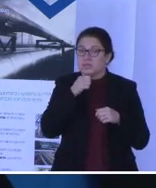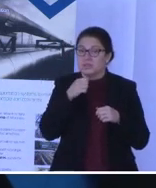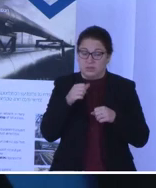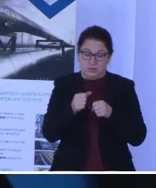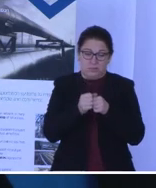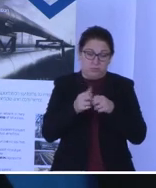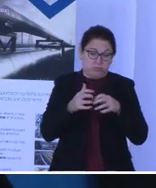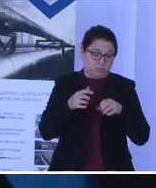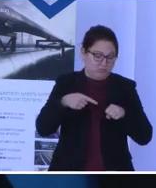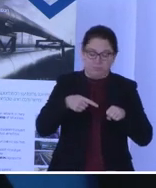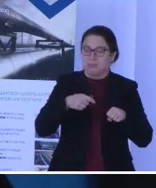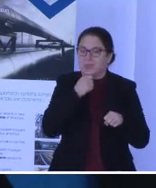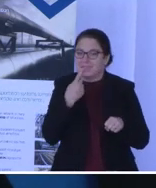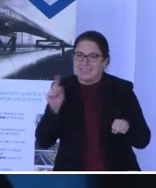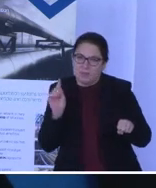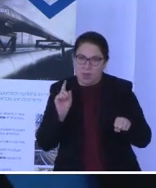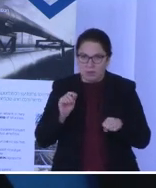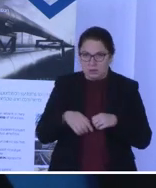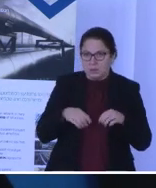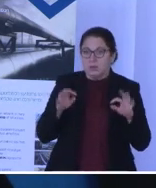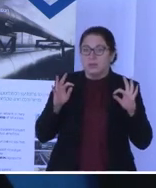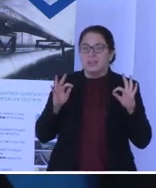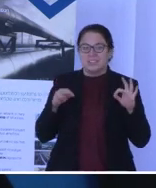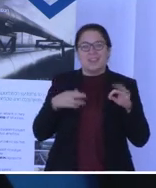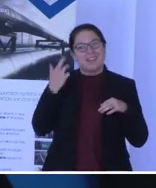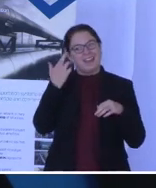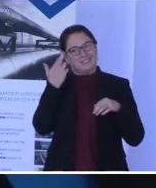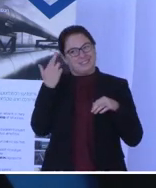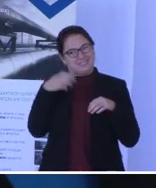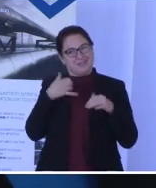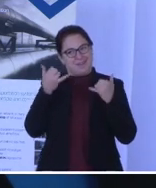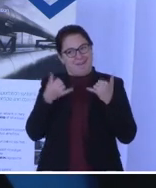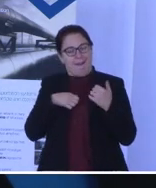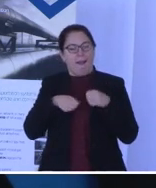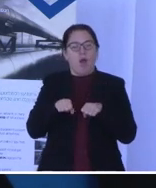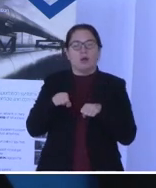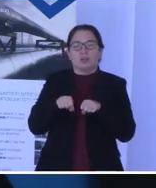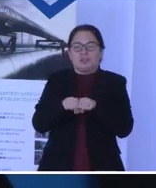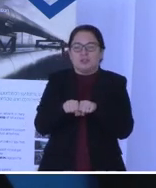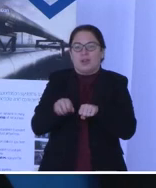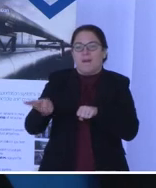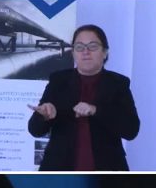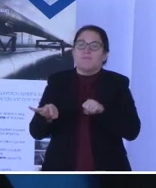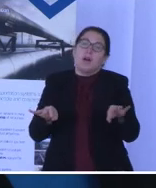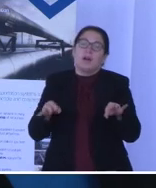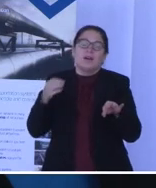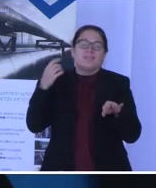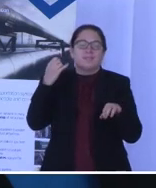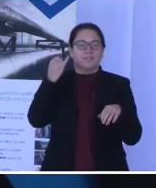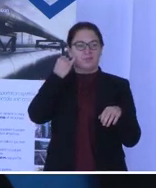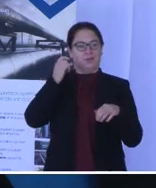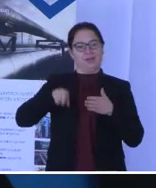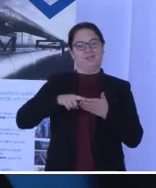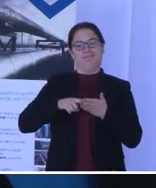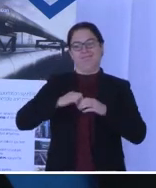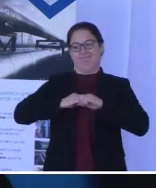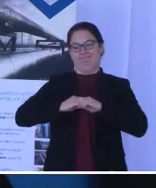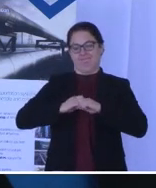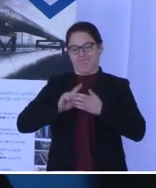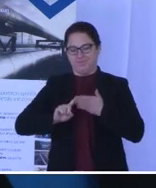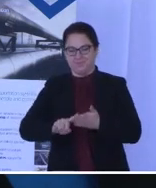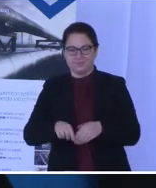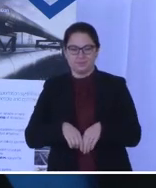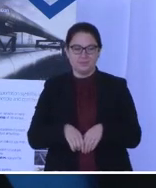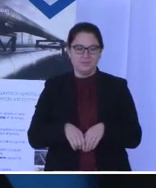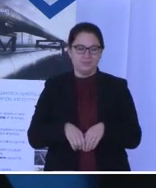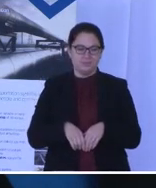why many of us still take our shoes off when we get through the checkpoint. Then we had the underwear